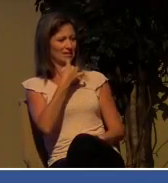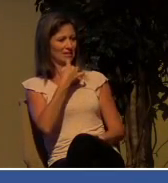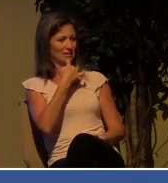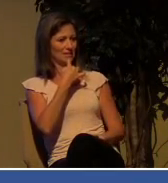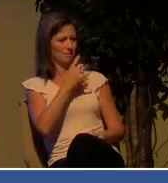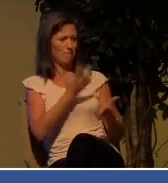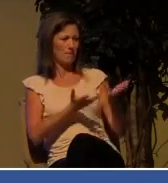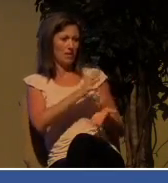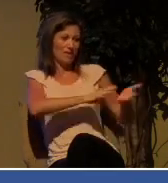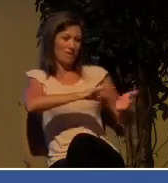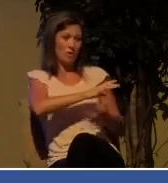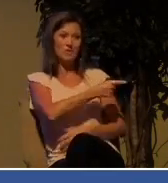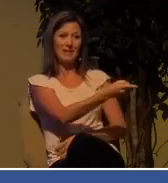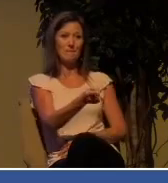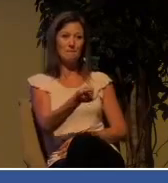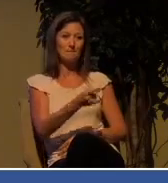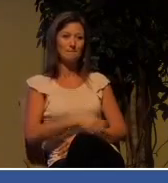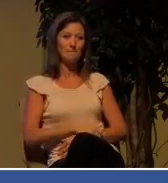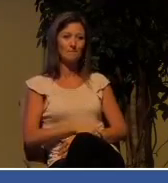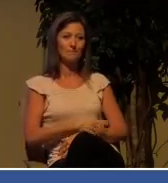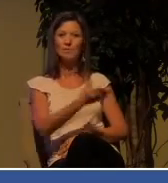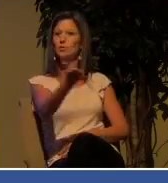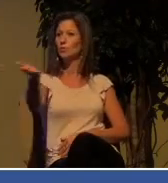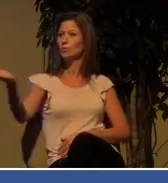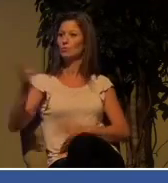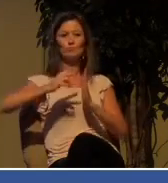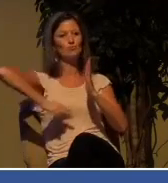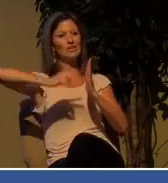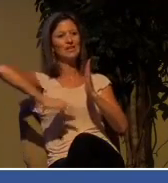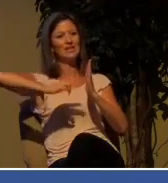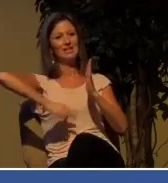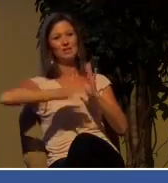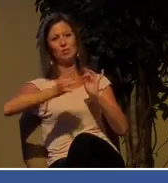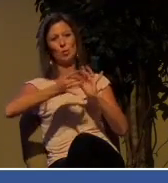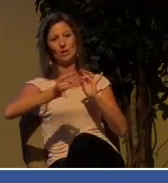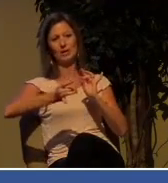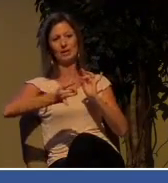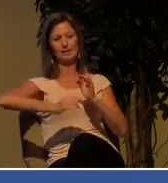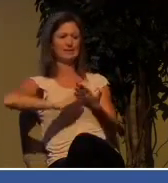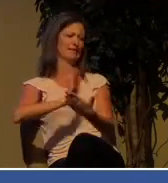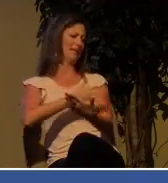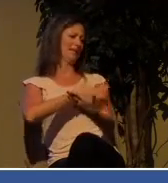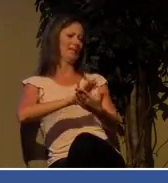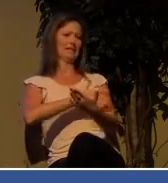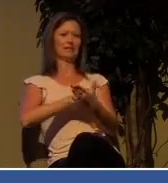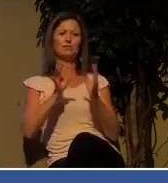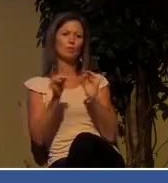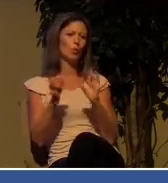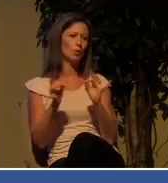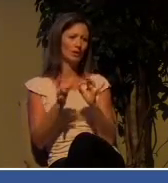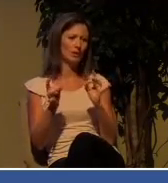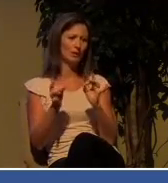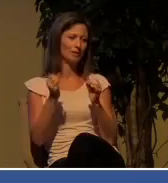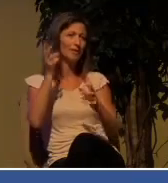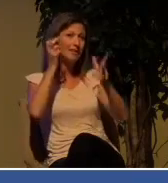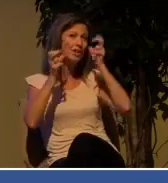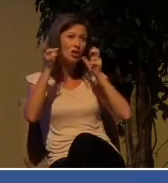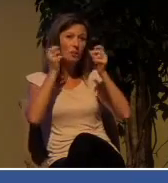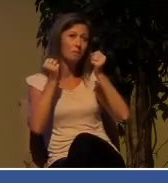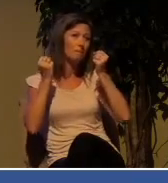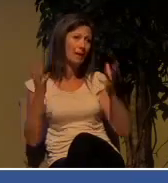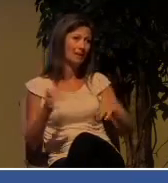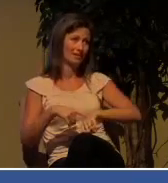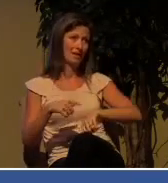know the story. We've read it many times. We've sung it when we were tots. We've heard it over and